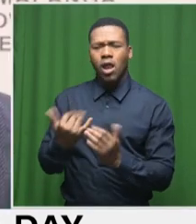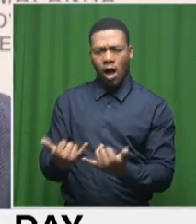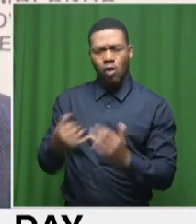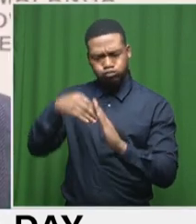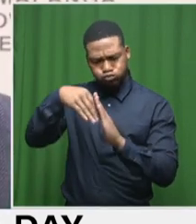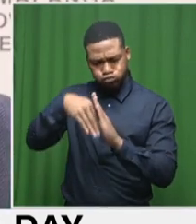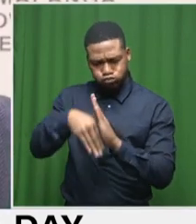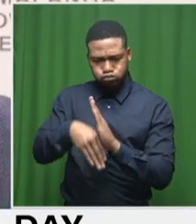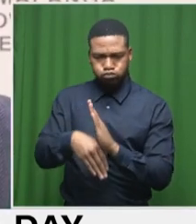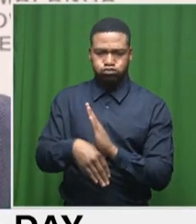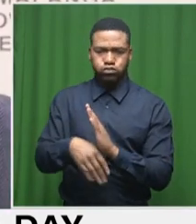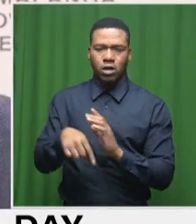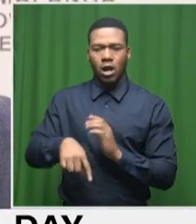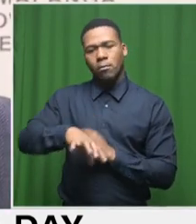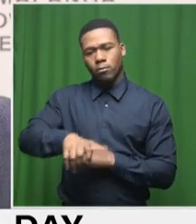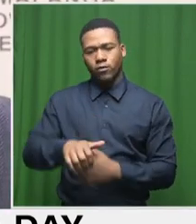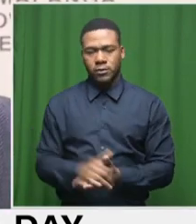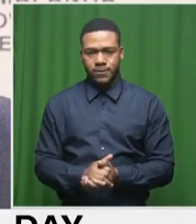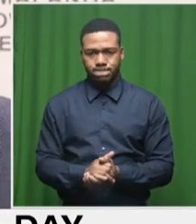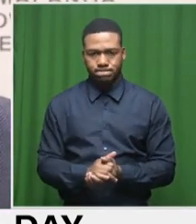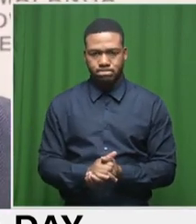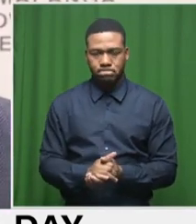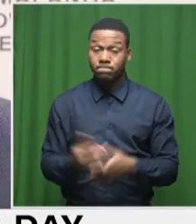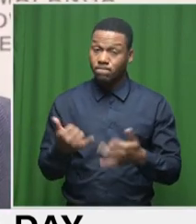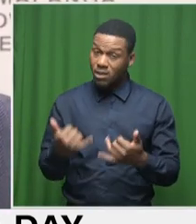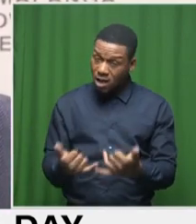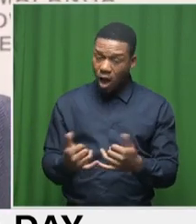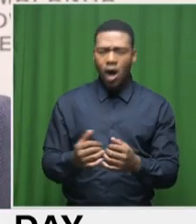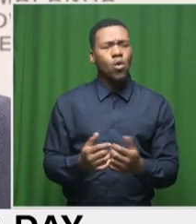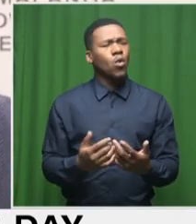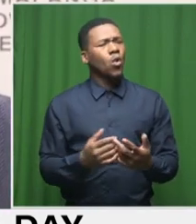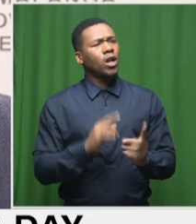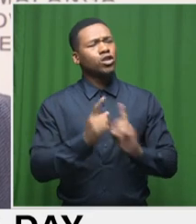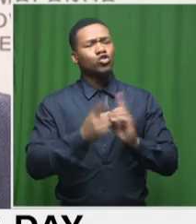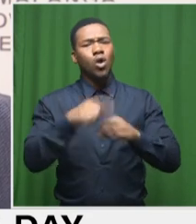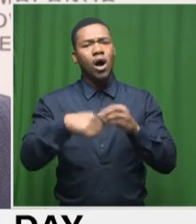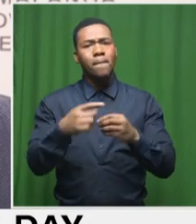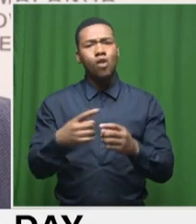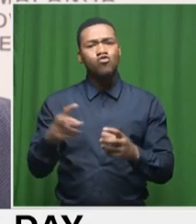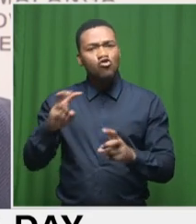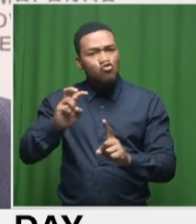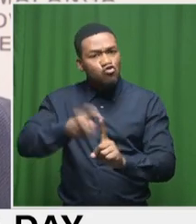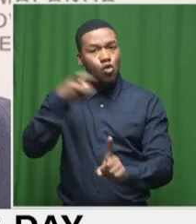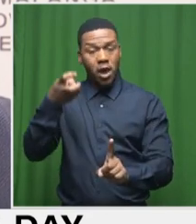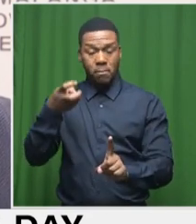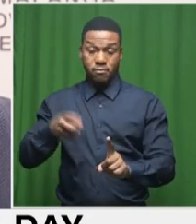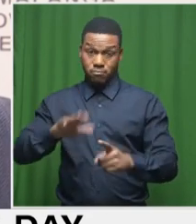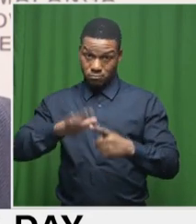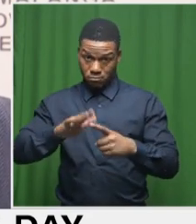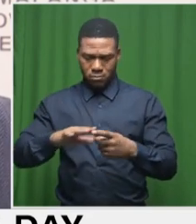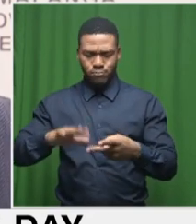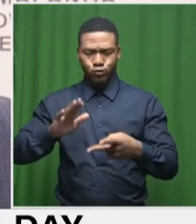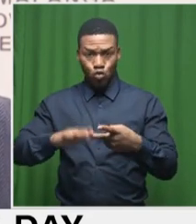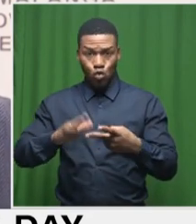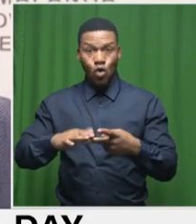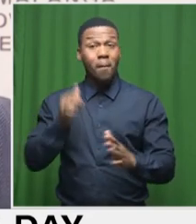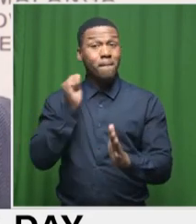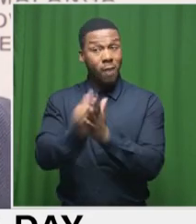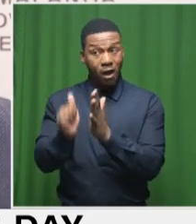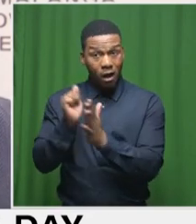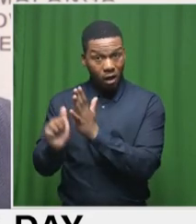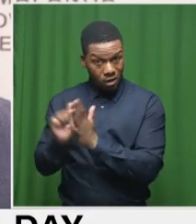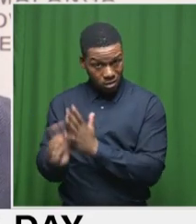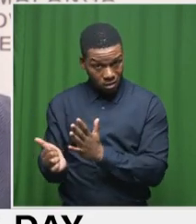talk about in terms of rape and also in terms of a murder. We've seen also that is actually going up, and also it's becoming a